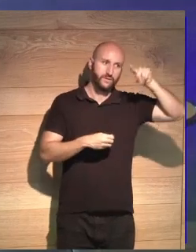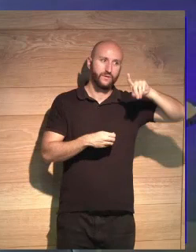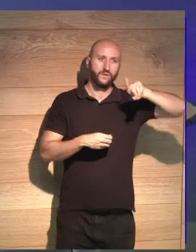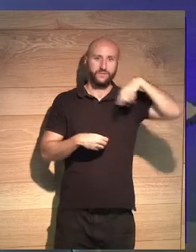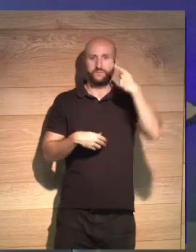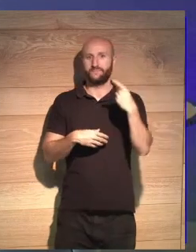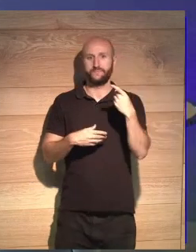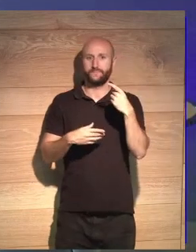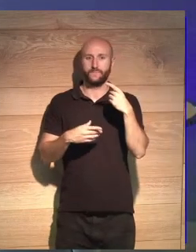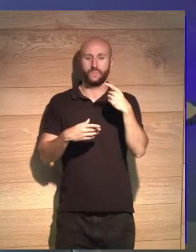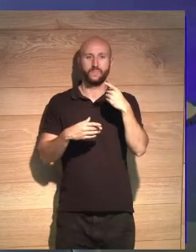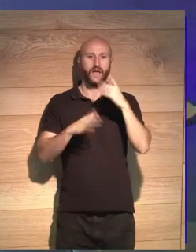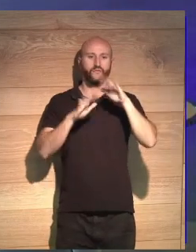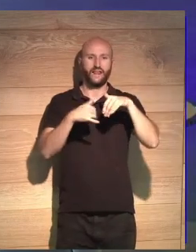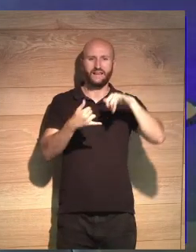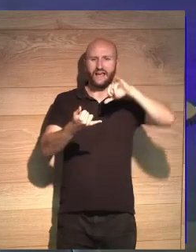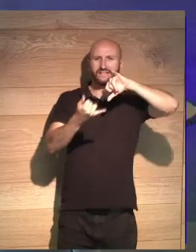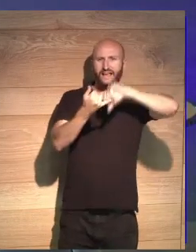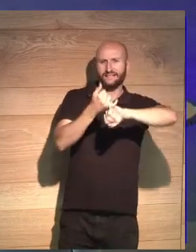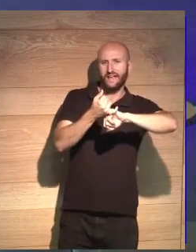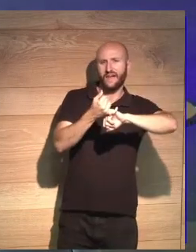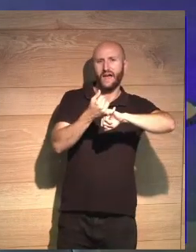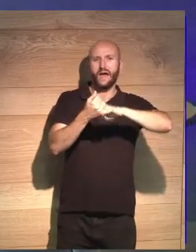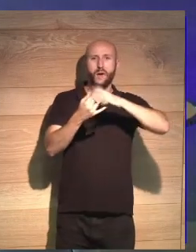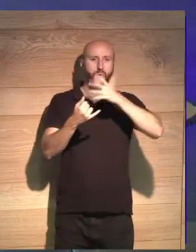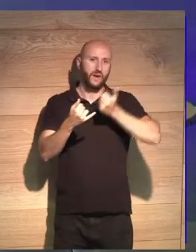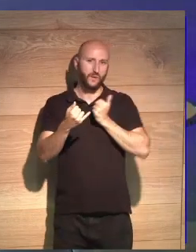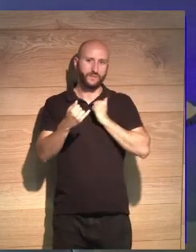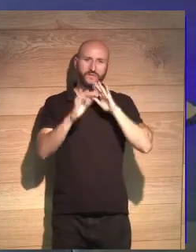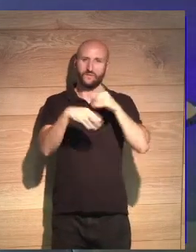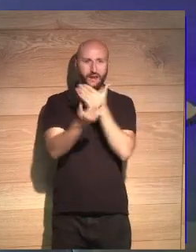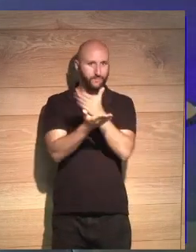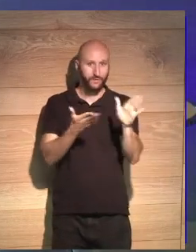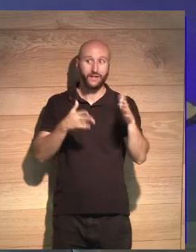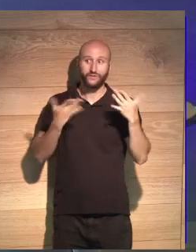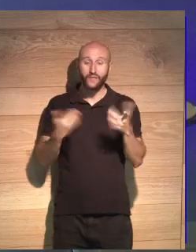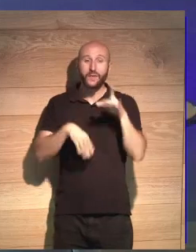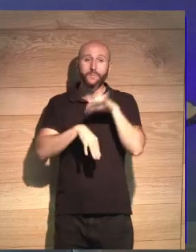by a night to the east,